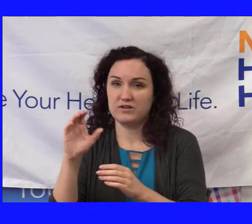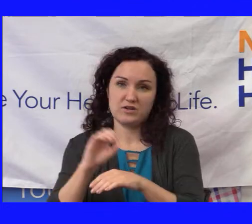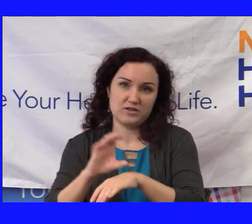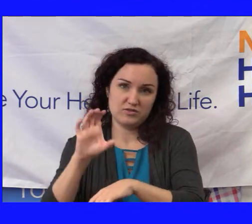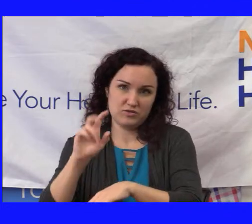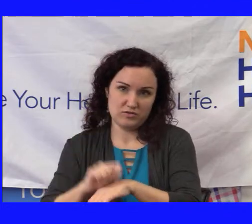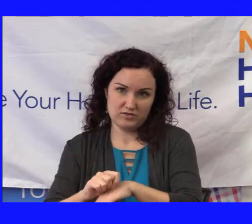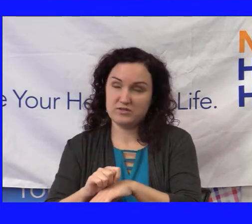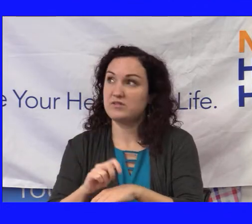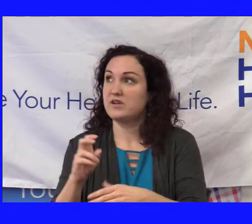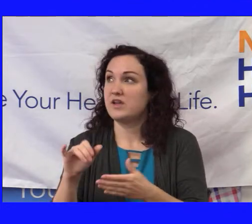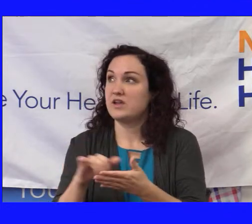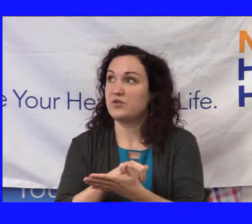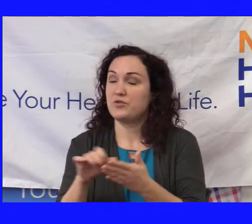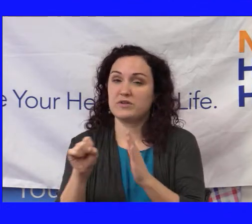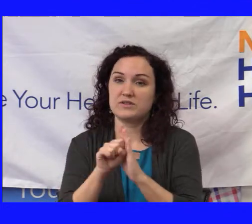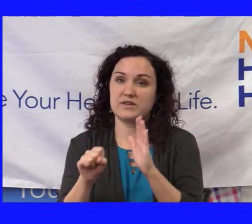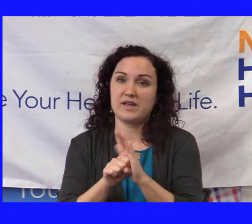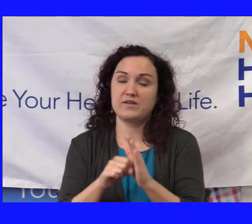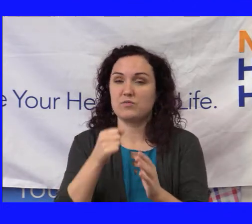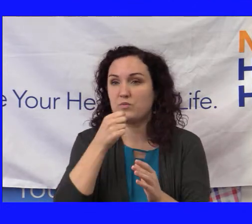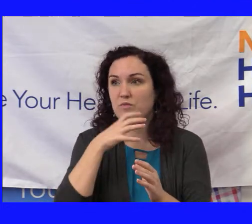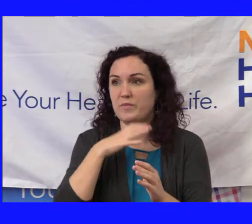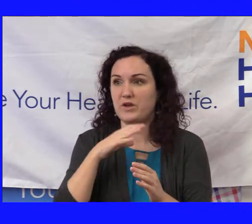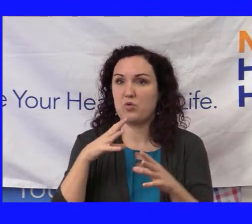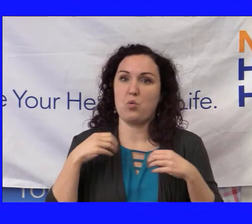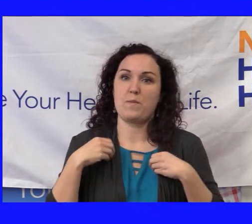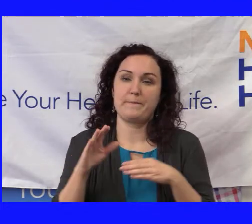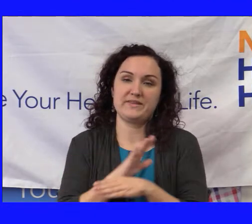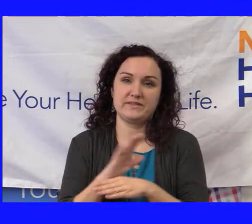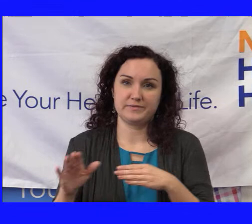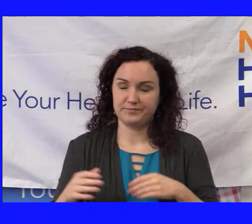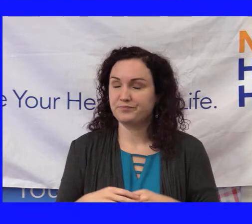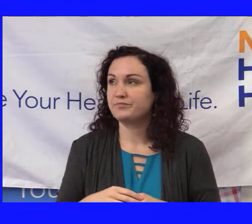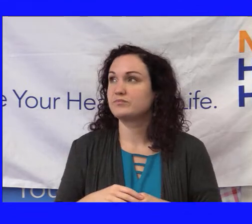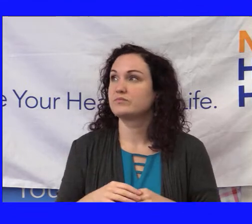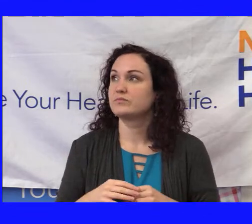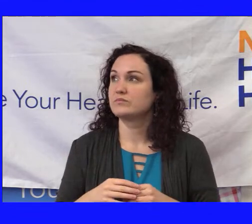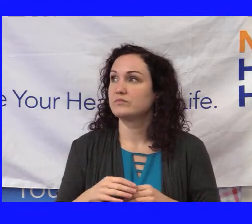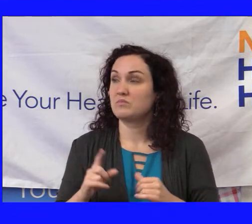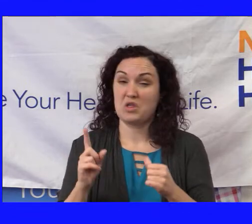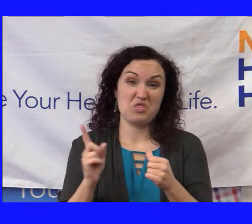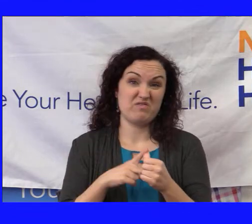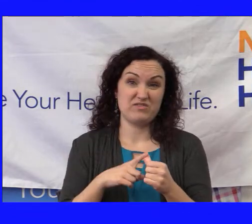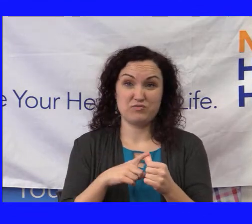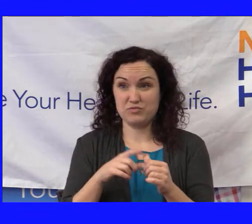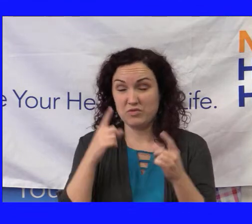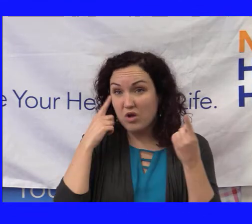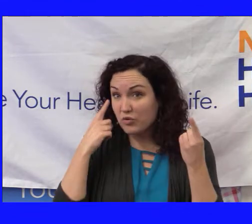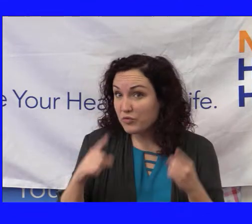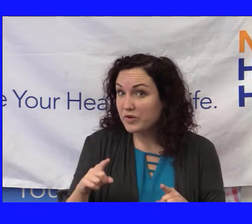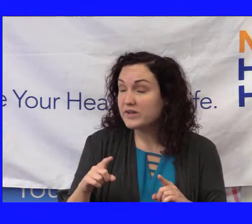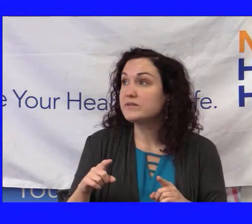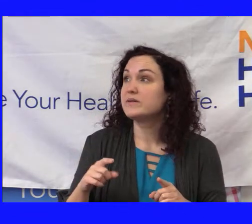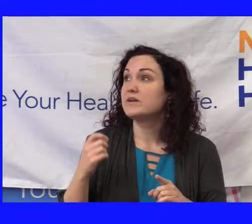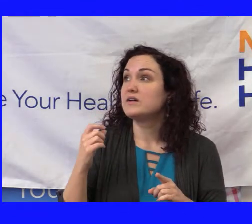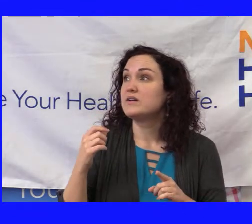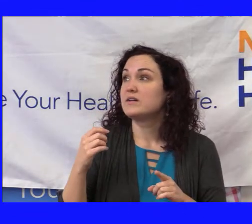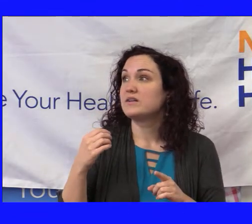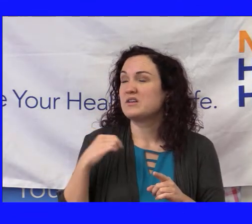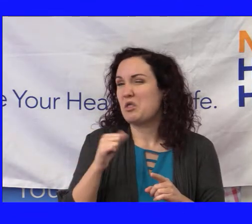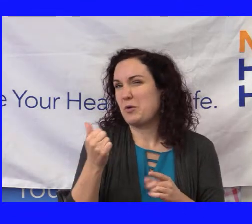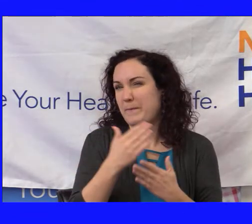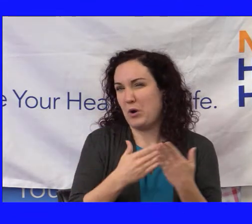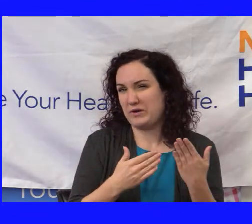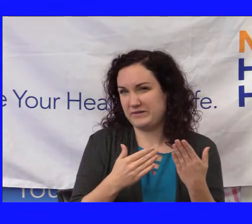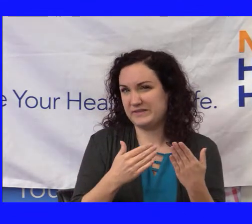York State certified women-owned business. Under the original agreement, just for context, there was another piece of business